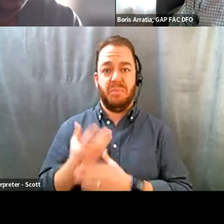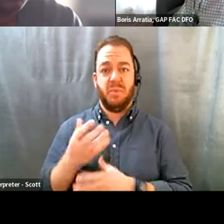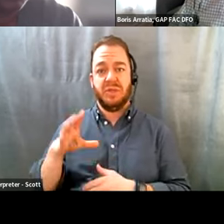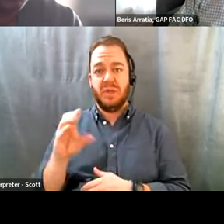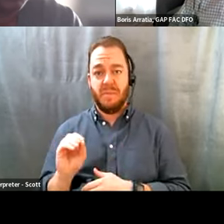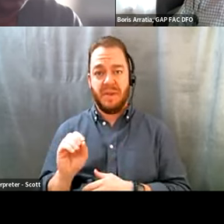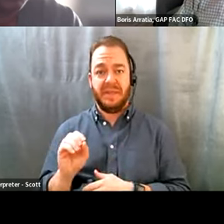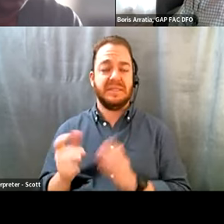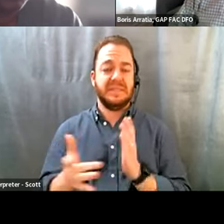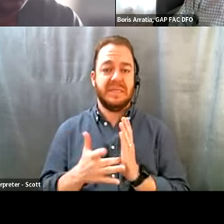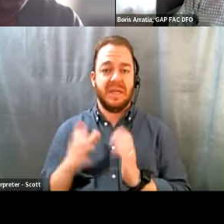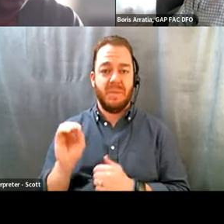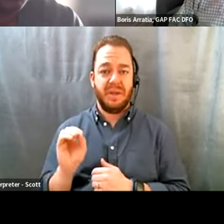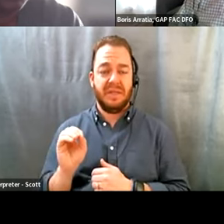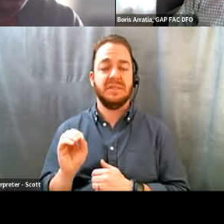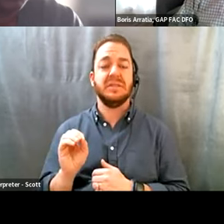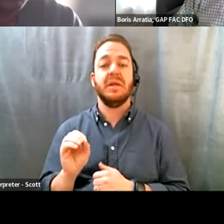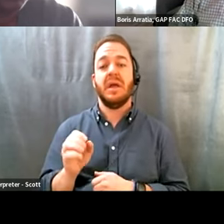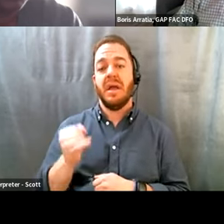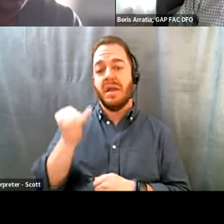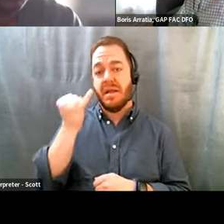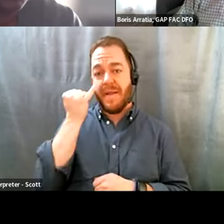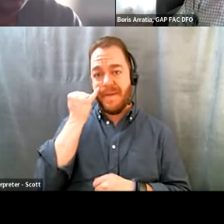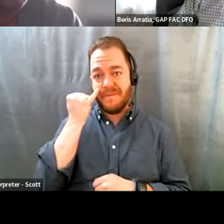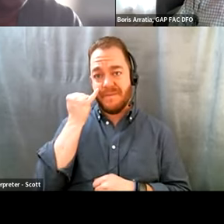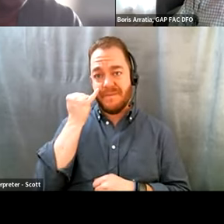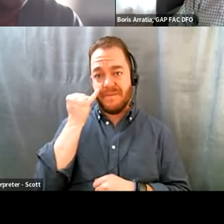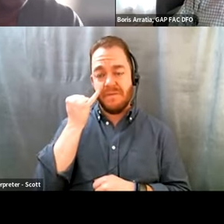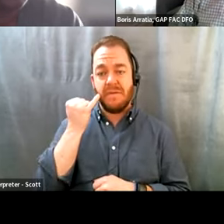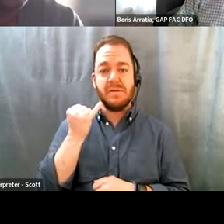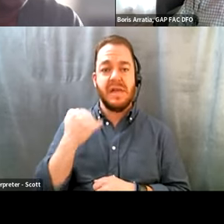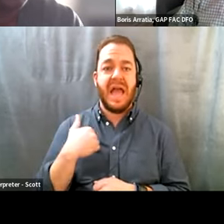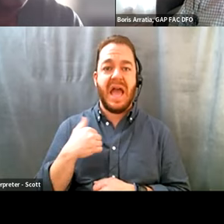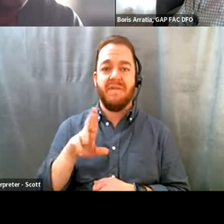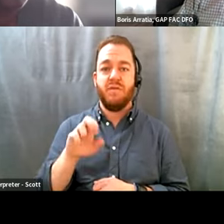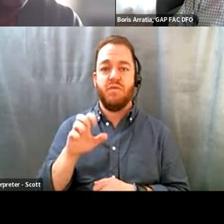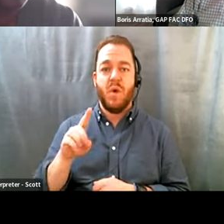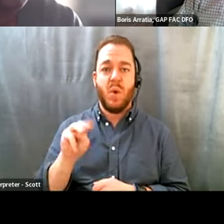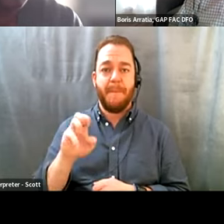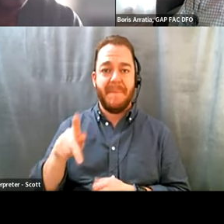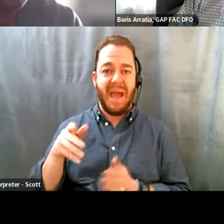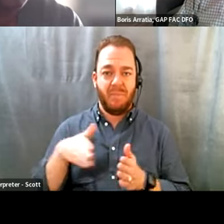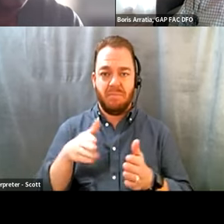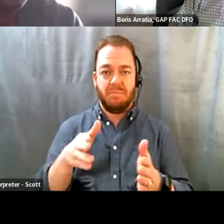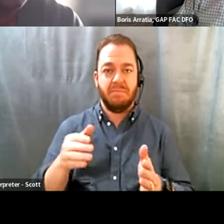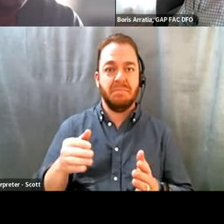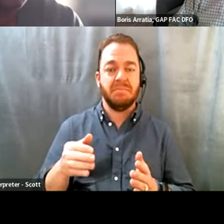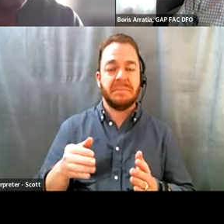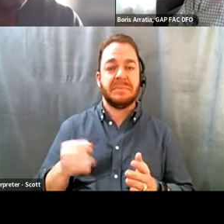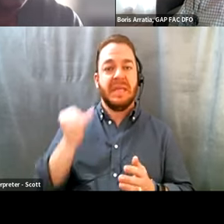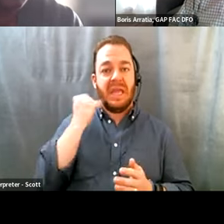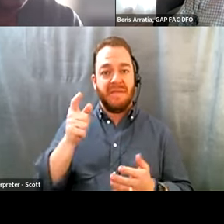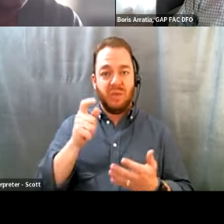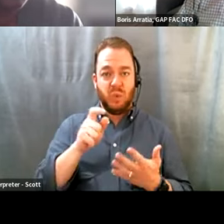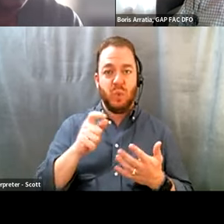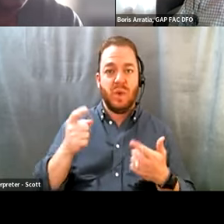in technology, is if there's some roadmap that if you accomplish these things, or if you demonstrate that,